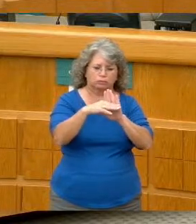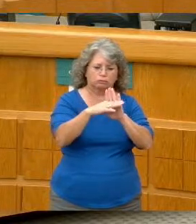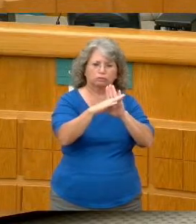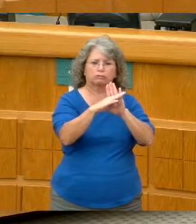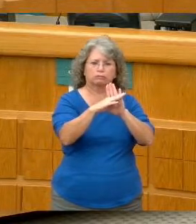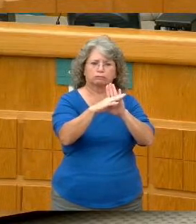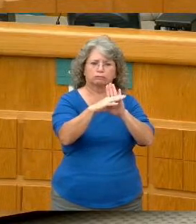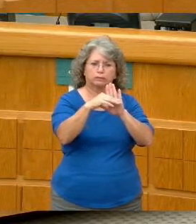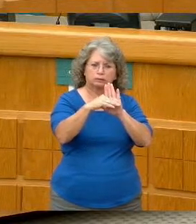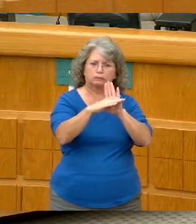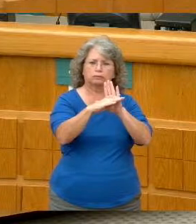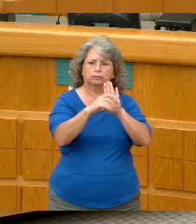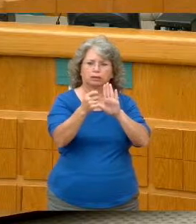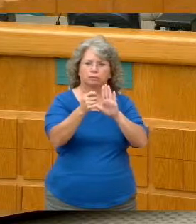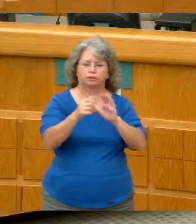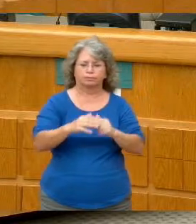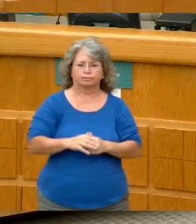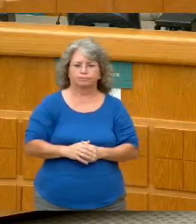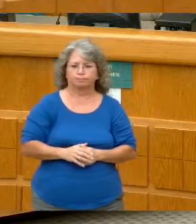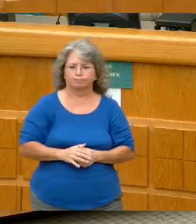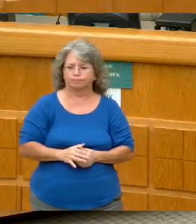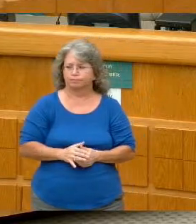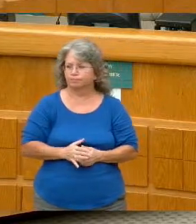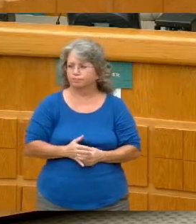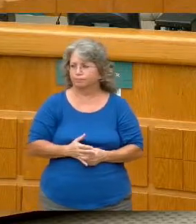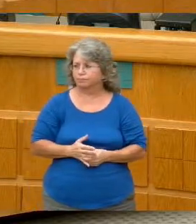little bit. So